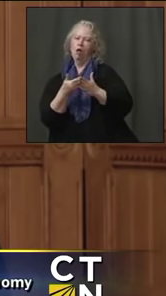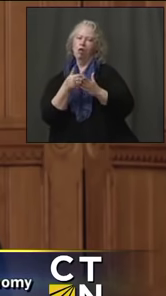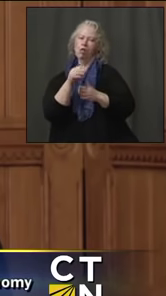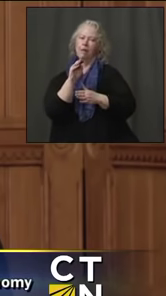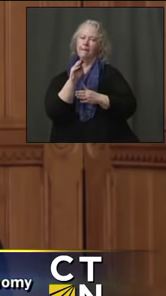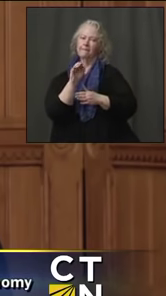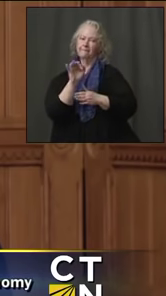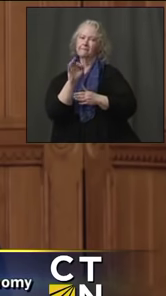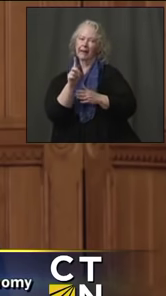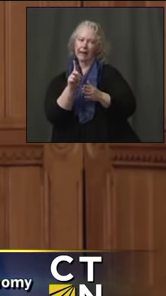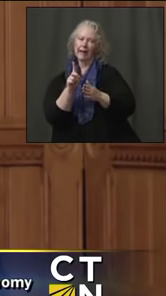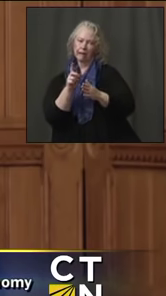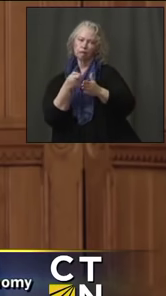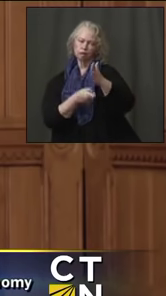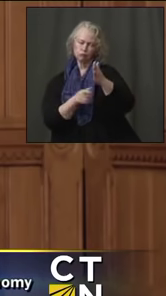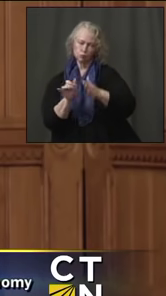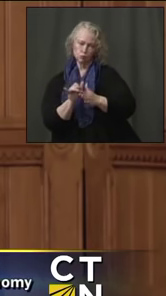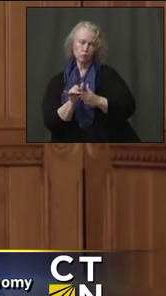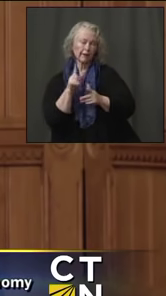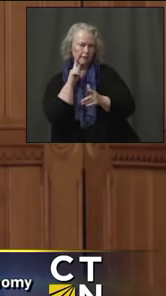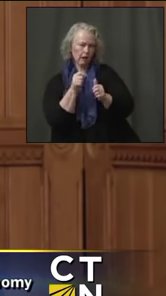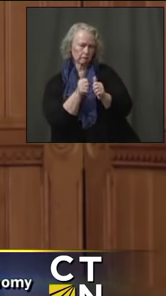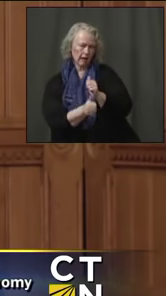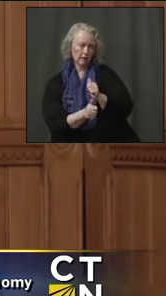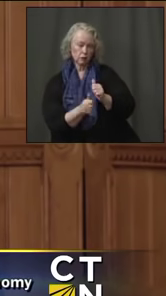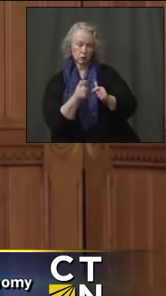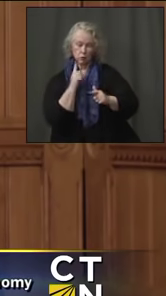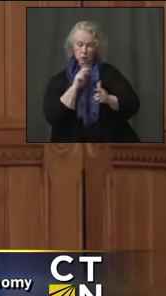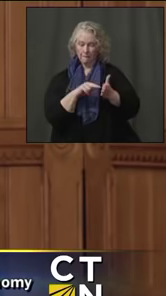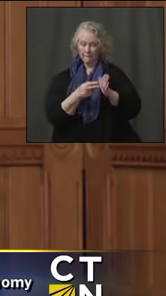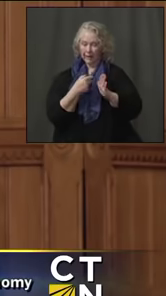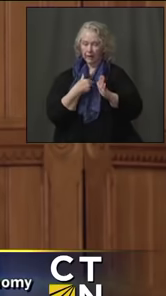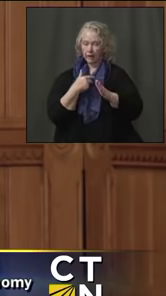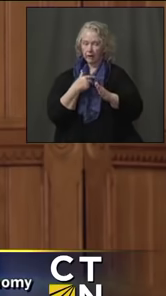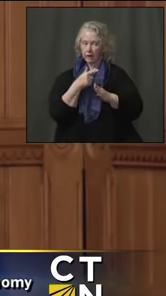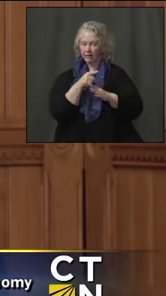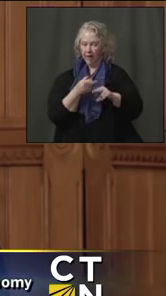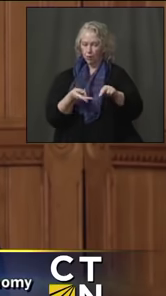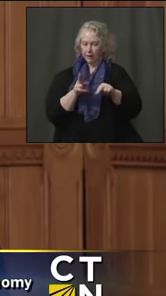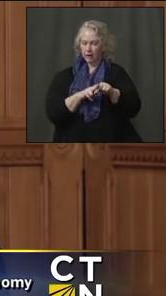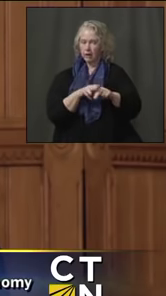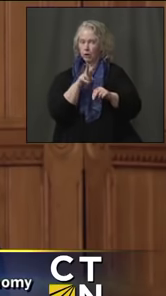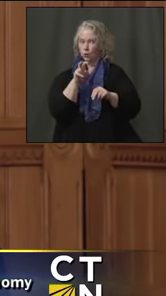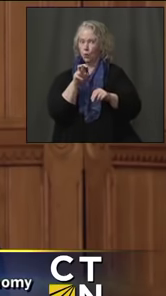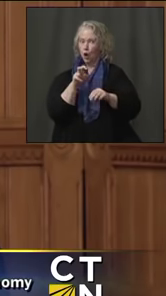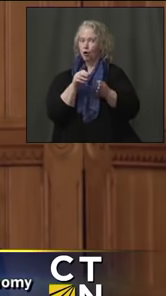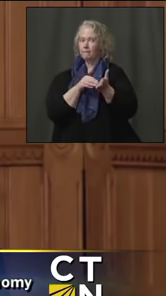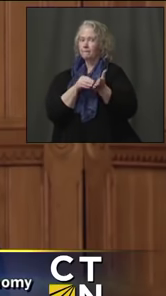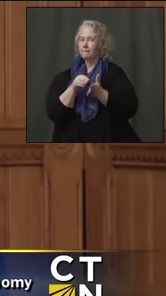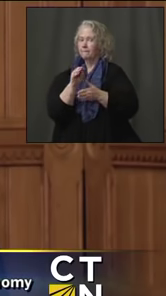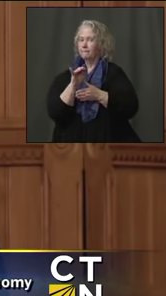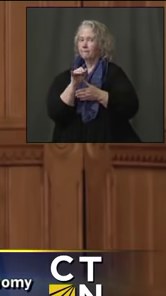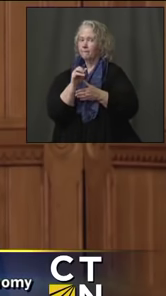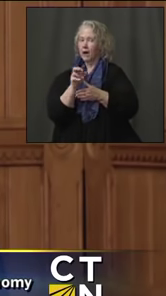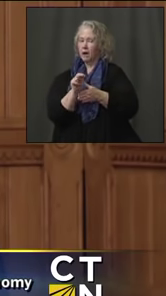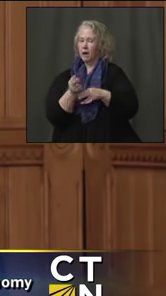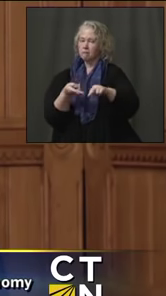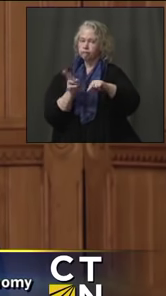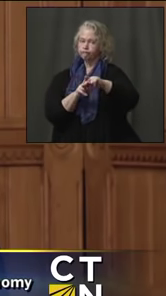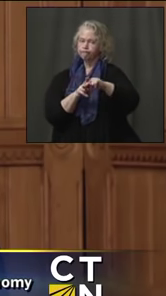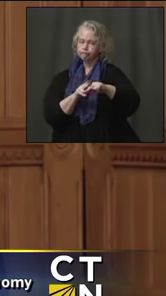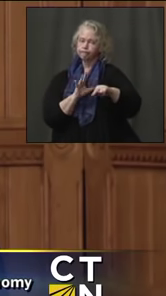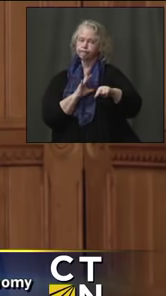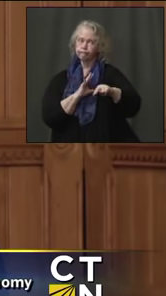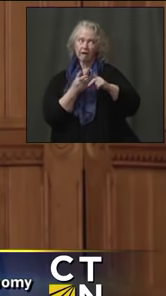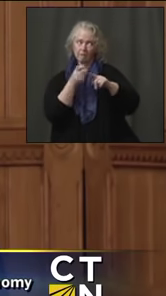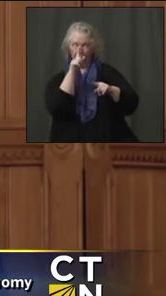expenditures. And so for Connecticut, that means that we received an additional $200 million in federal